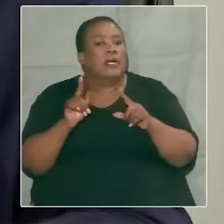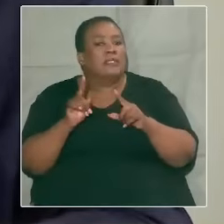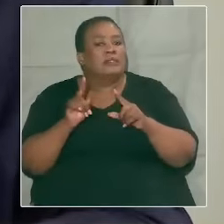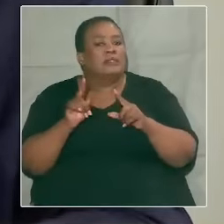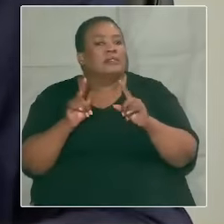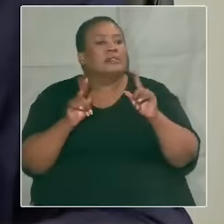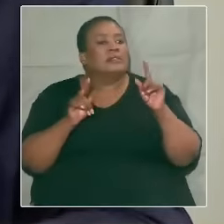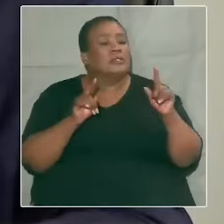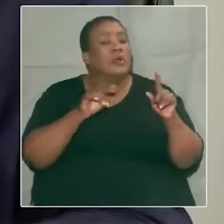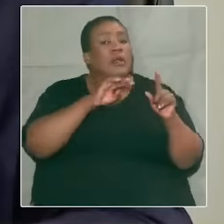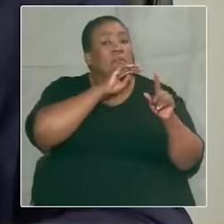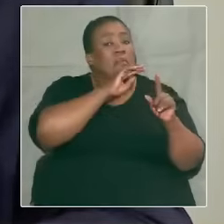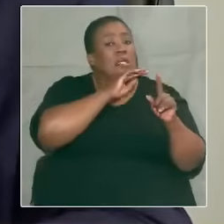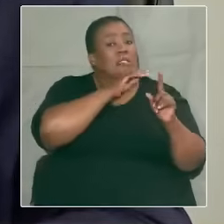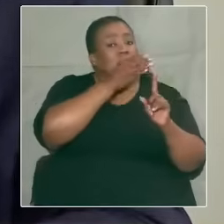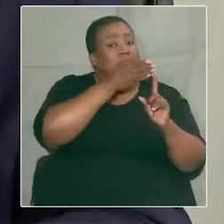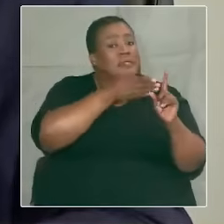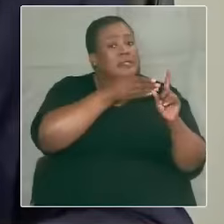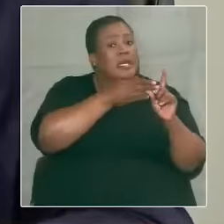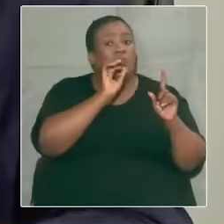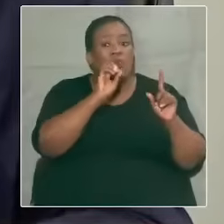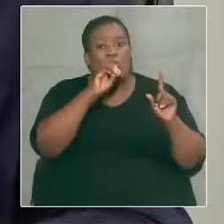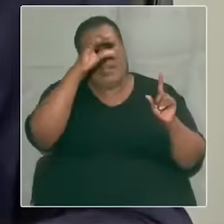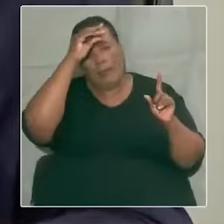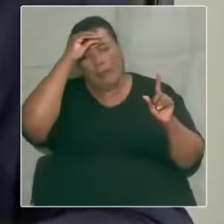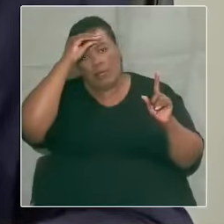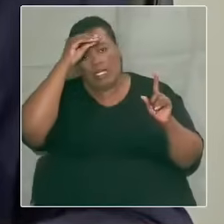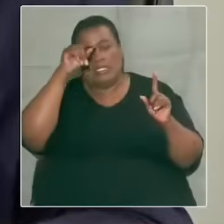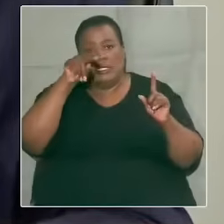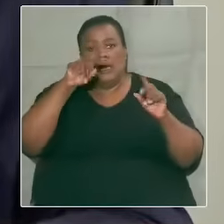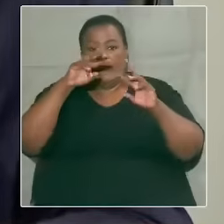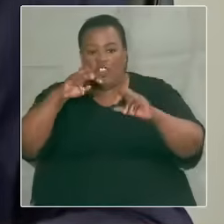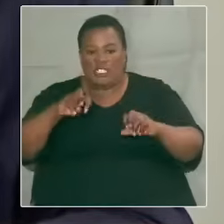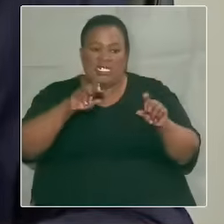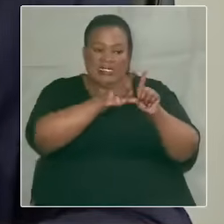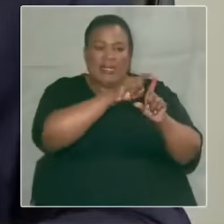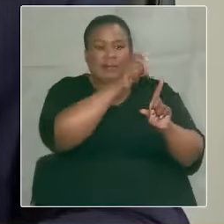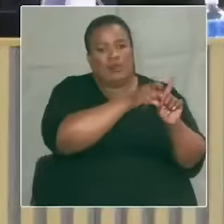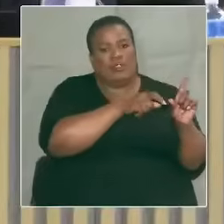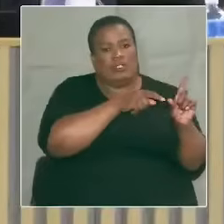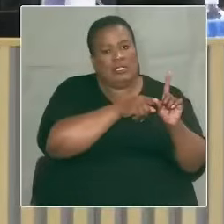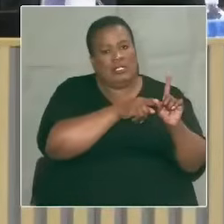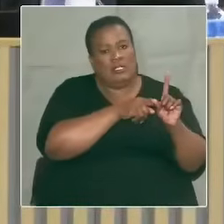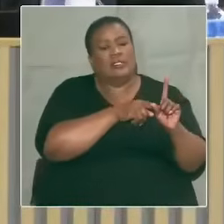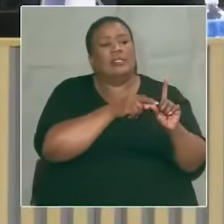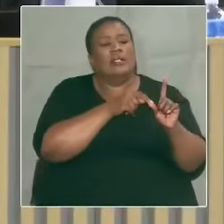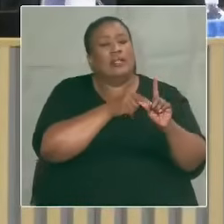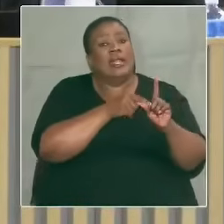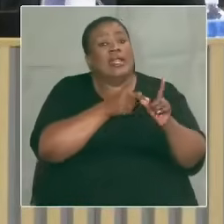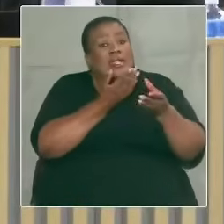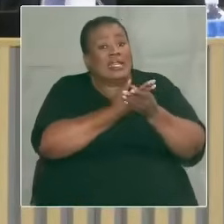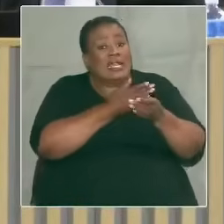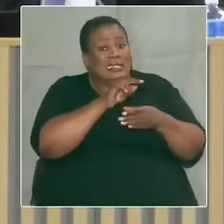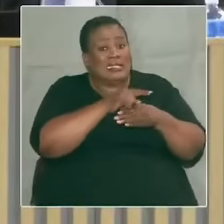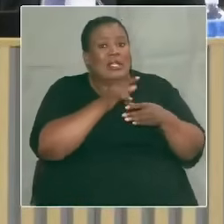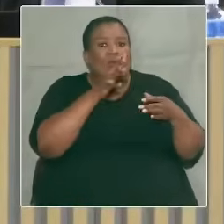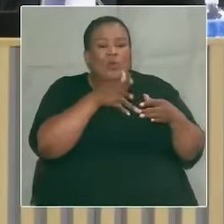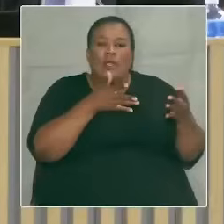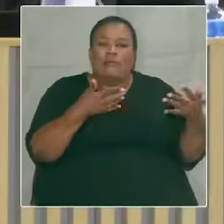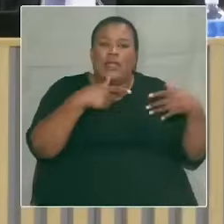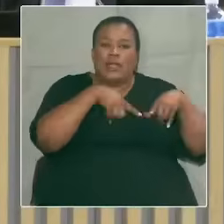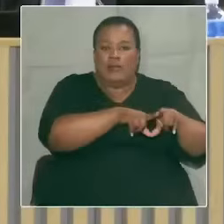are investigating this suspect. Then they will take that case to make it as a